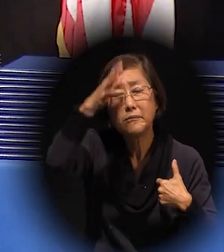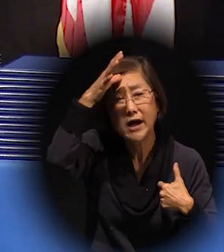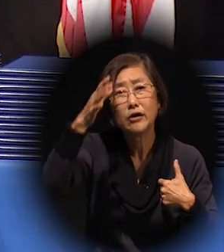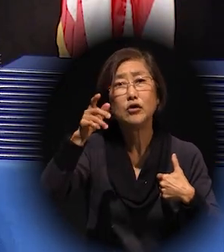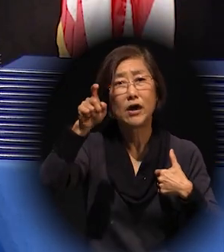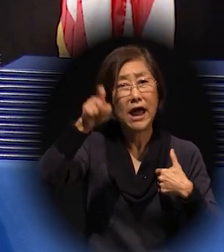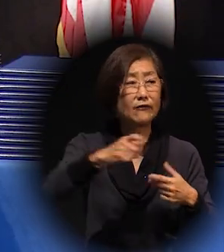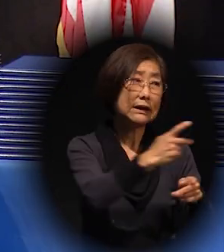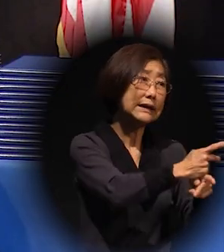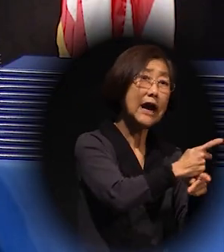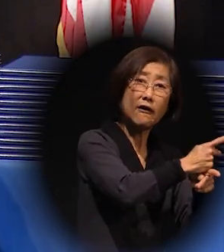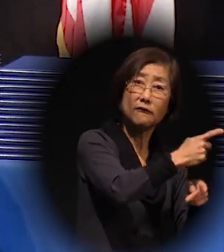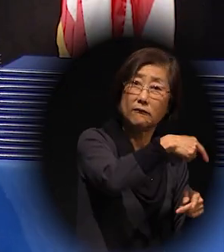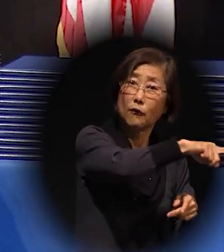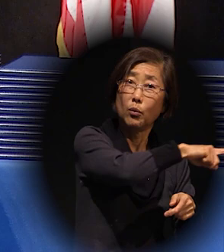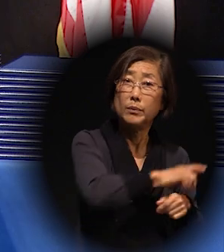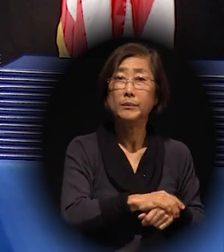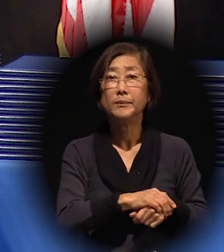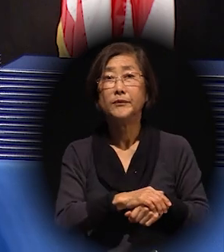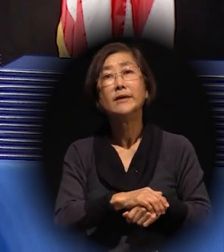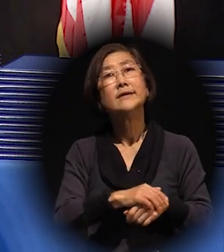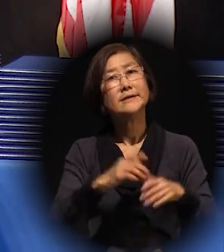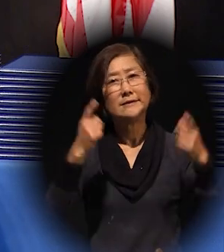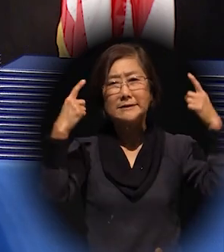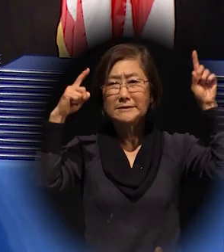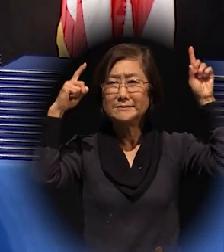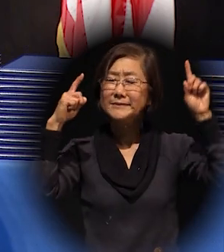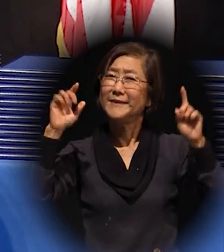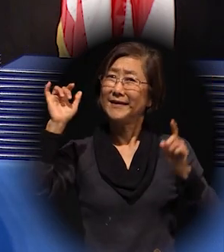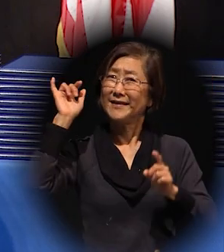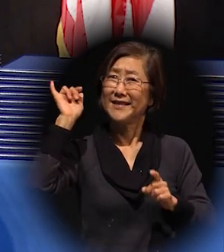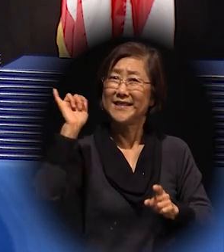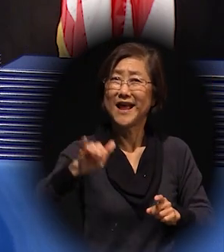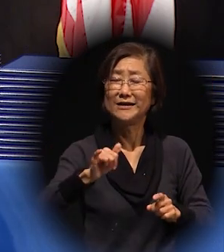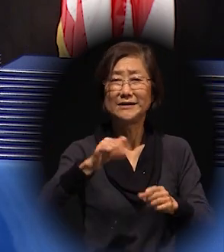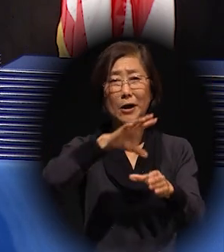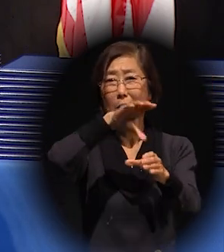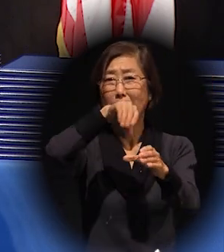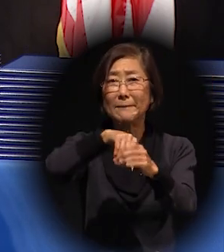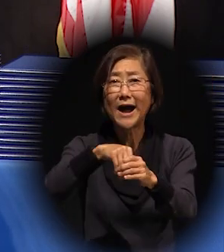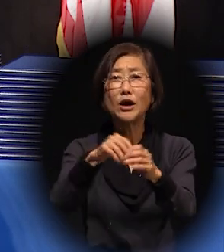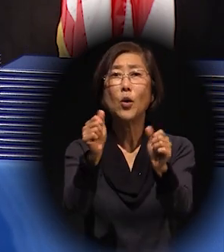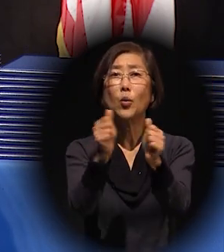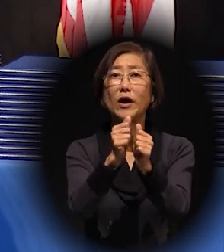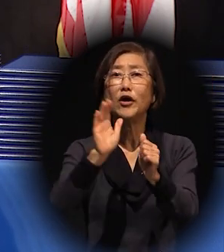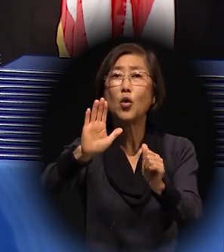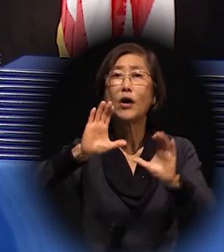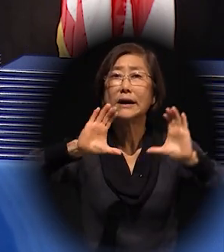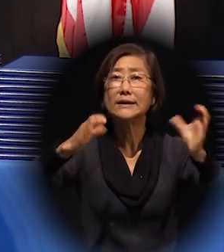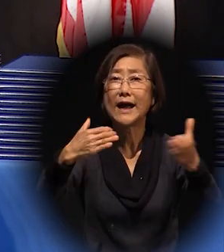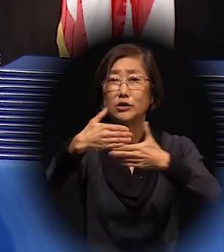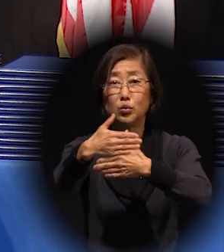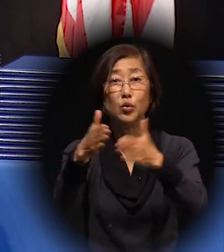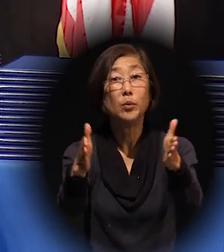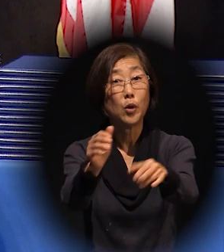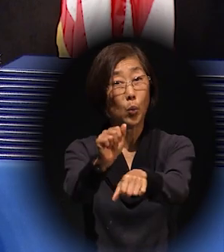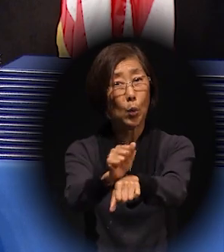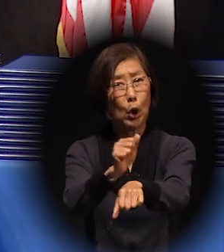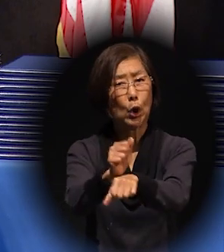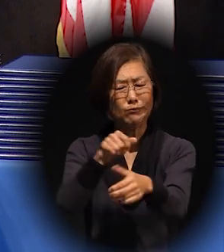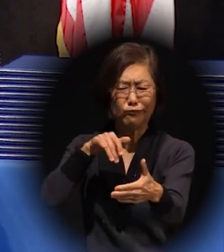parents that you had to care for, and you did all of that, combining it with your classroom